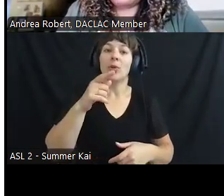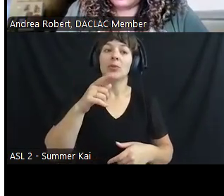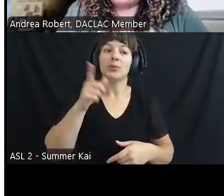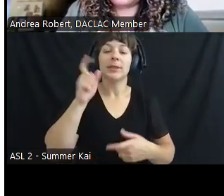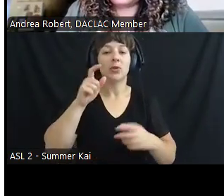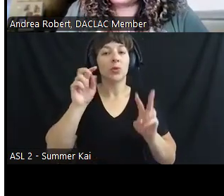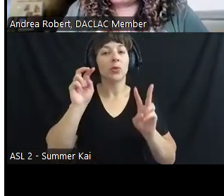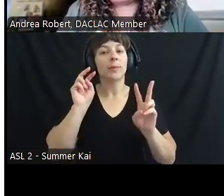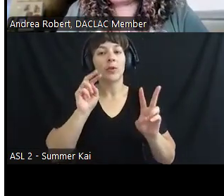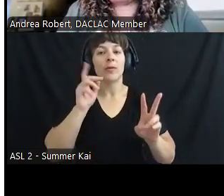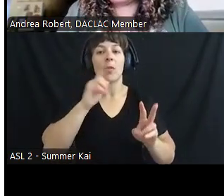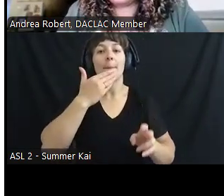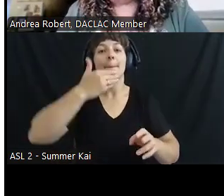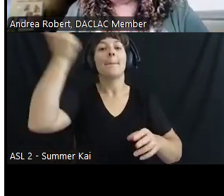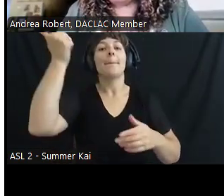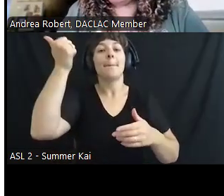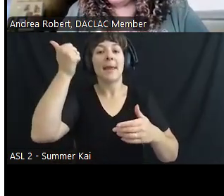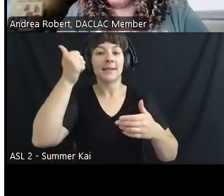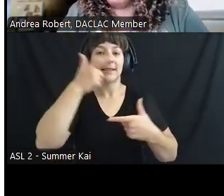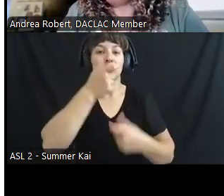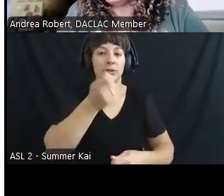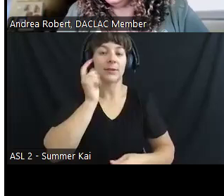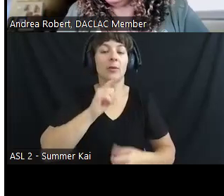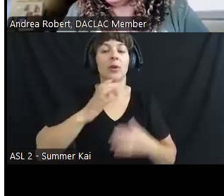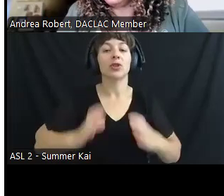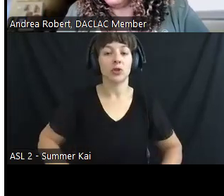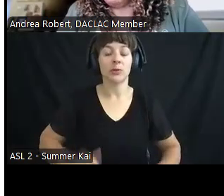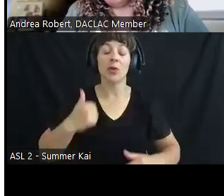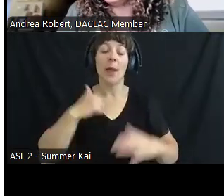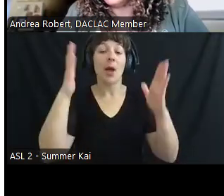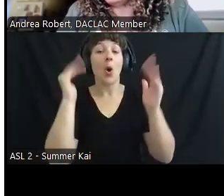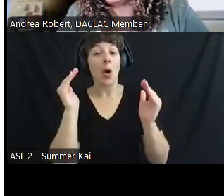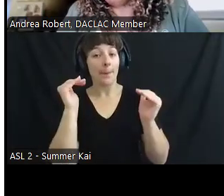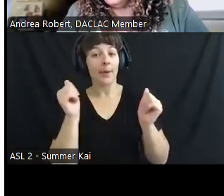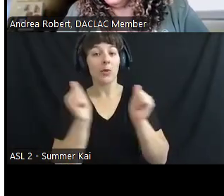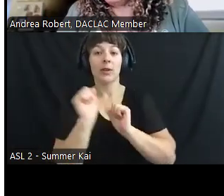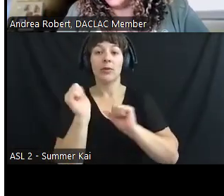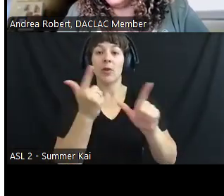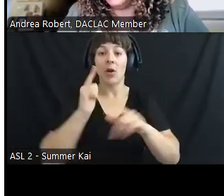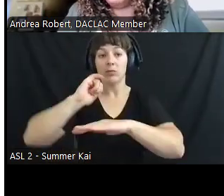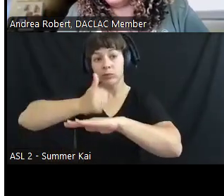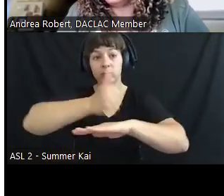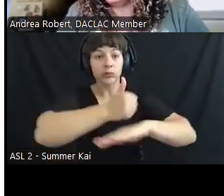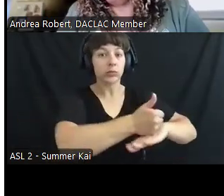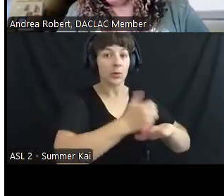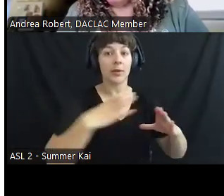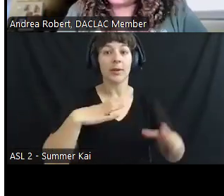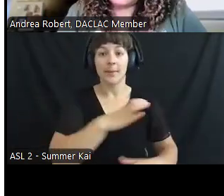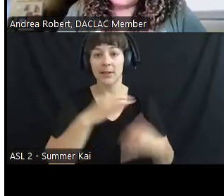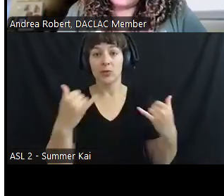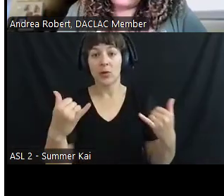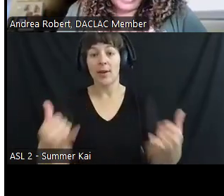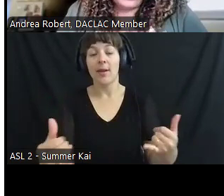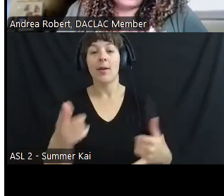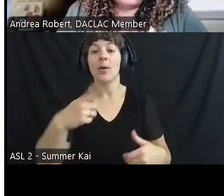interest of consumers. So I'm just hoping with all these established committees right now, if they